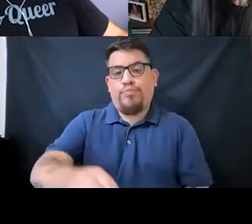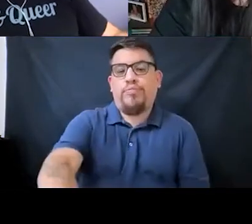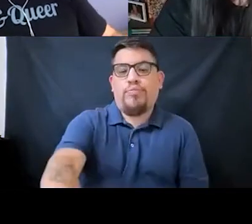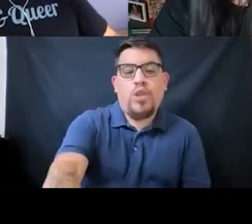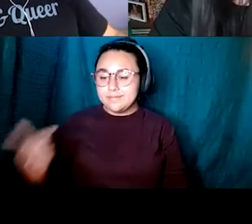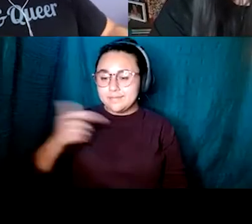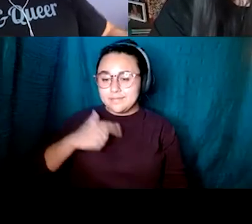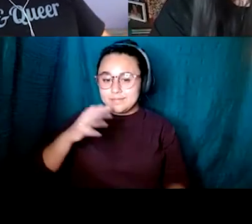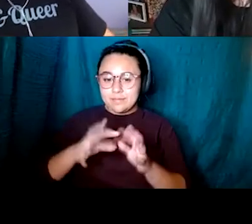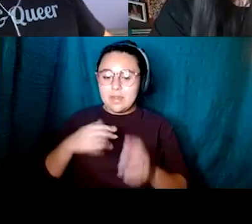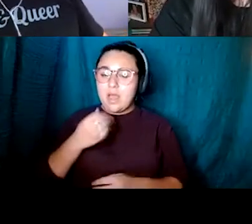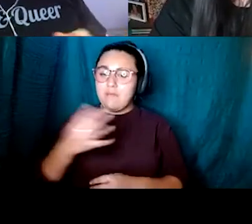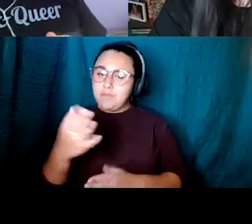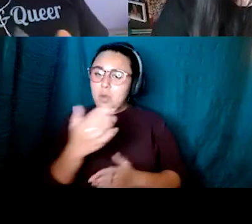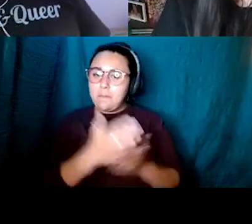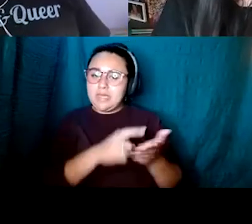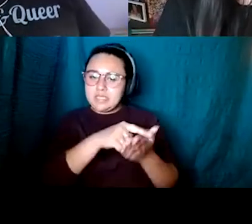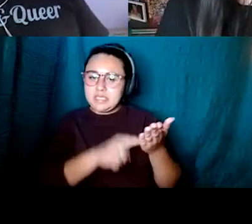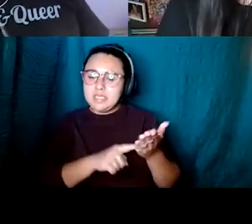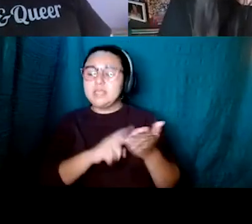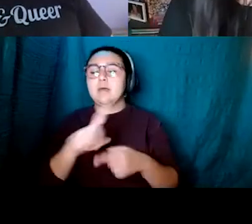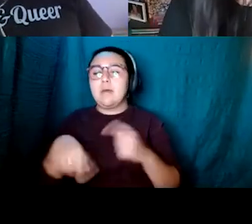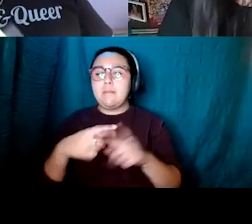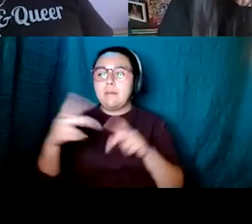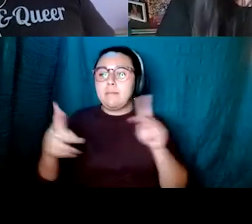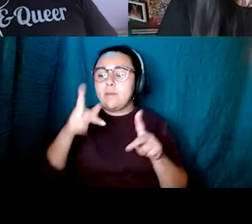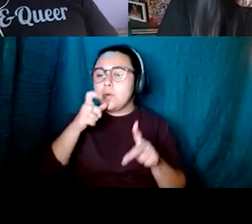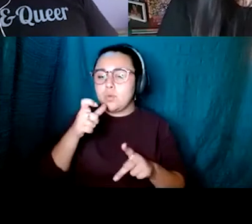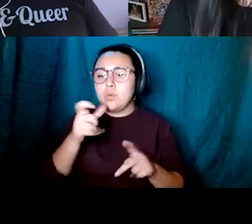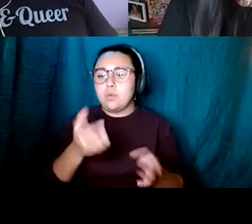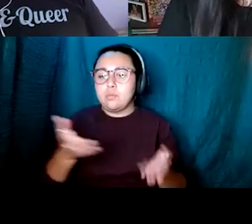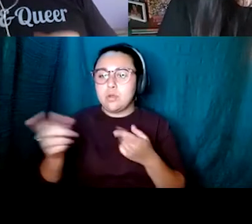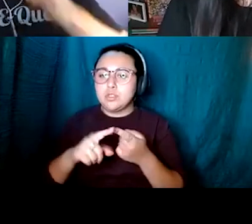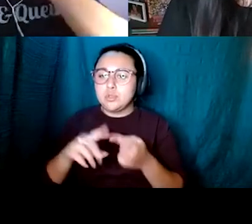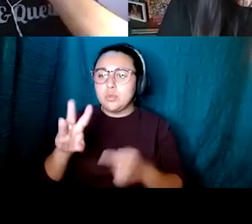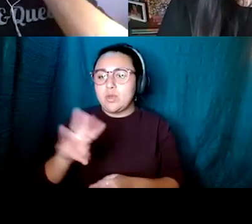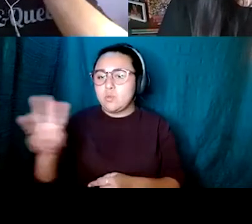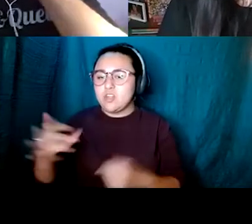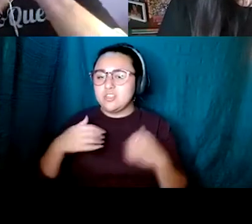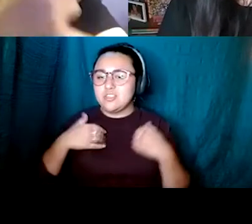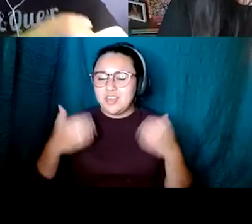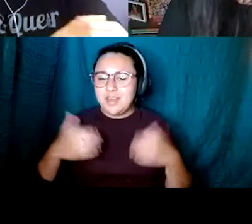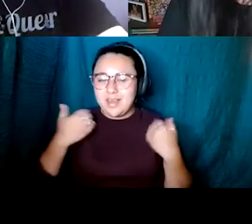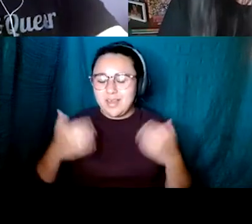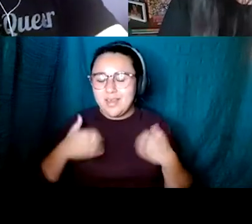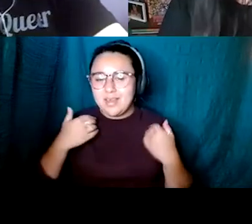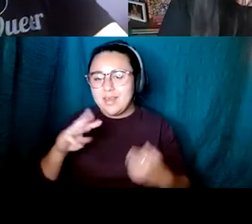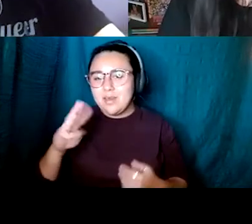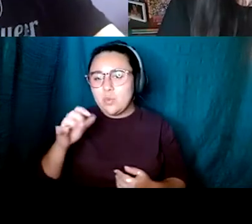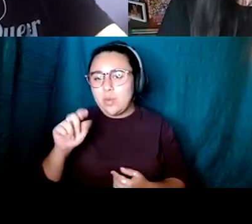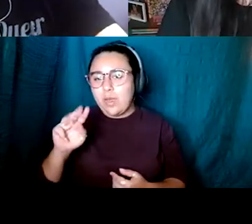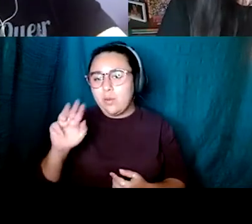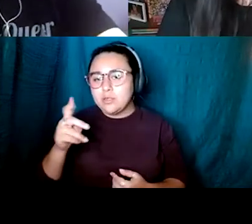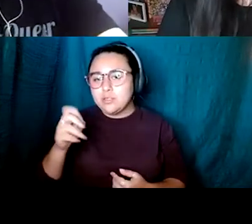We have a couple of pieces about people being taken to like Weight Watchers when they were young and just how that